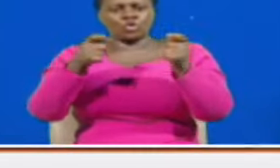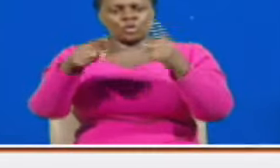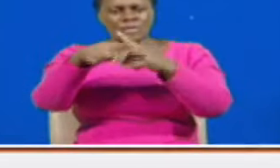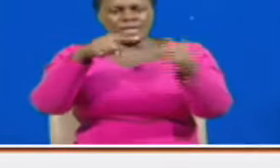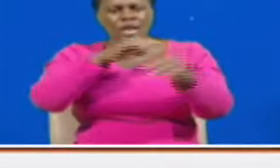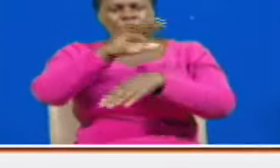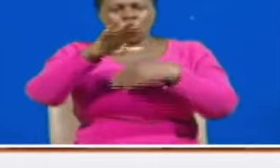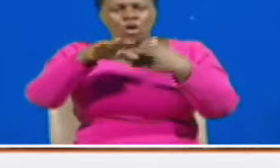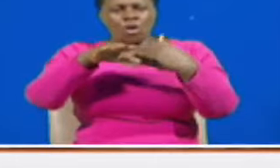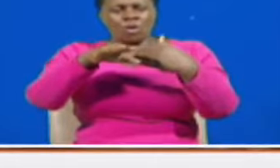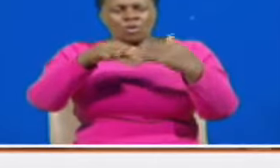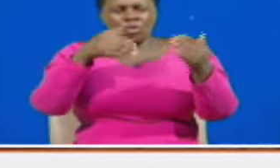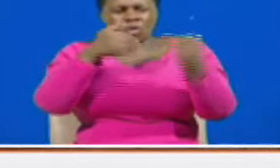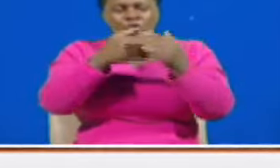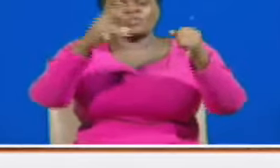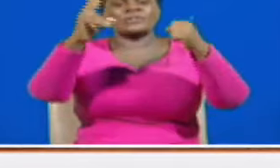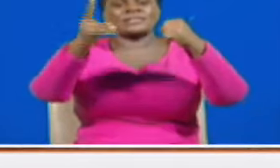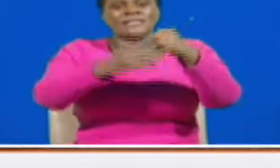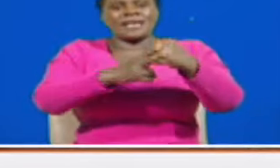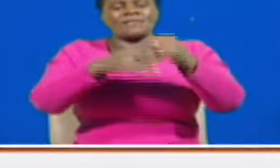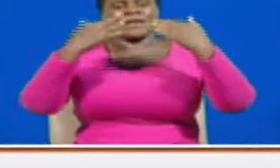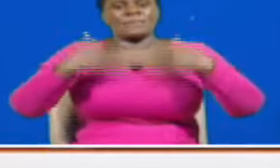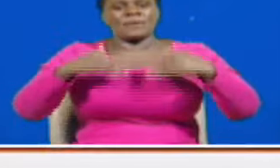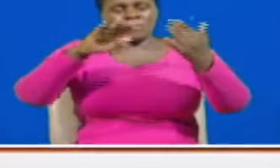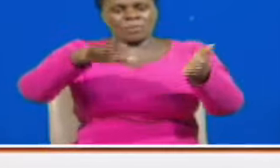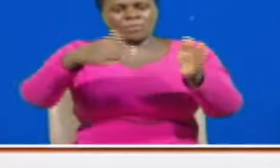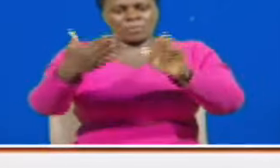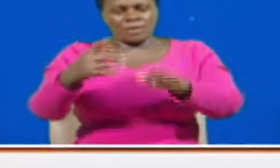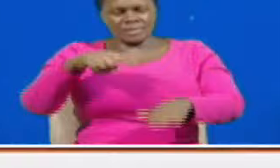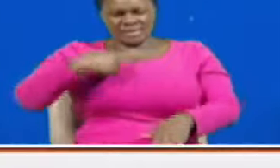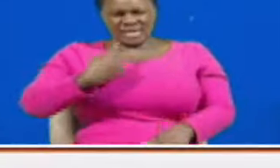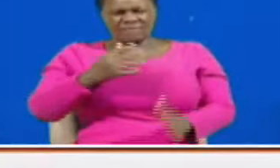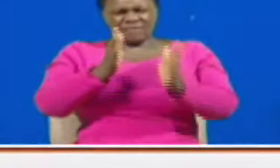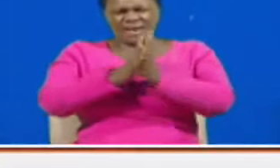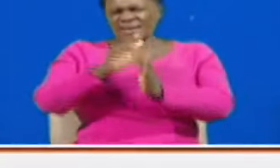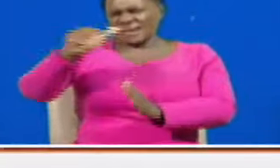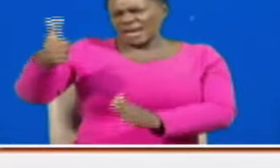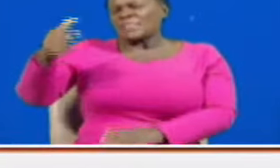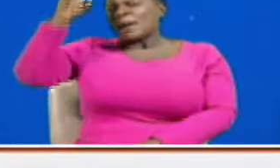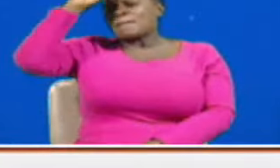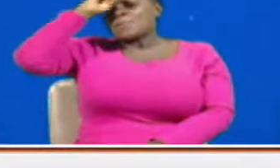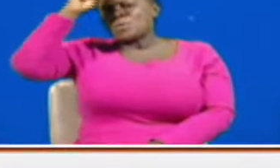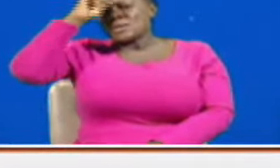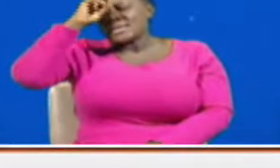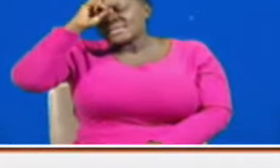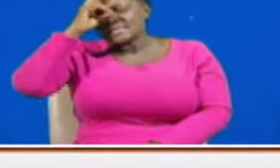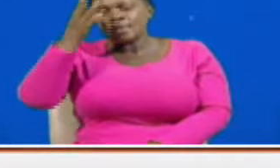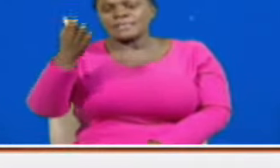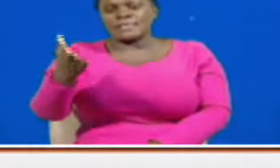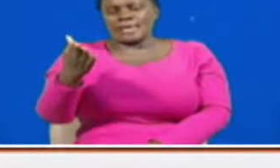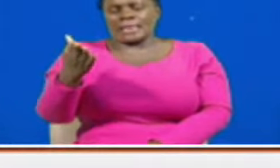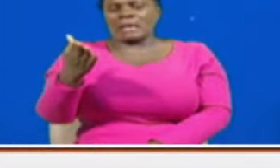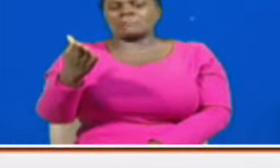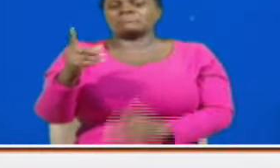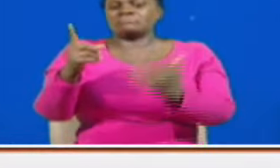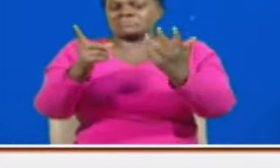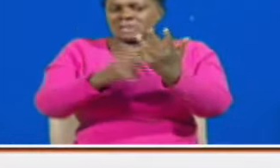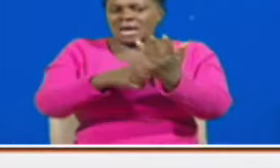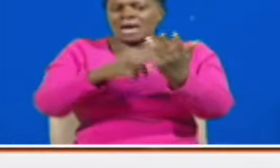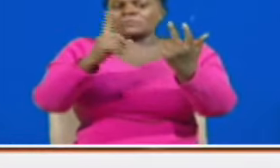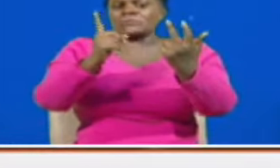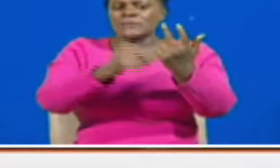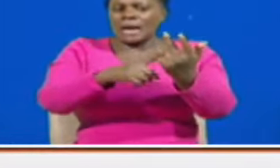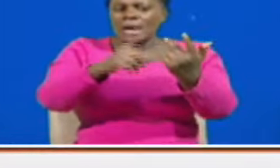killed almost seven people. I think myself plus the police officers which are around, we've managed to count